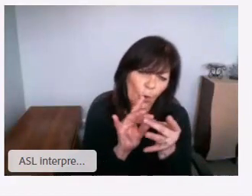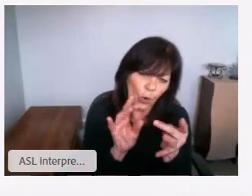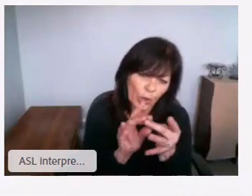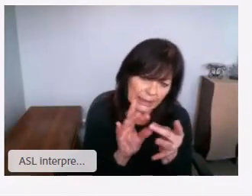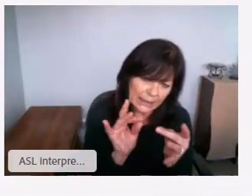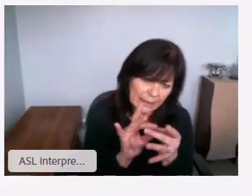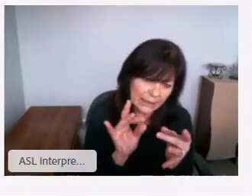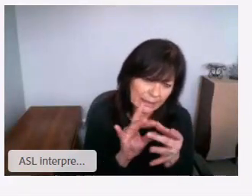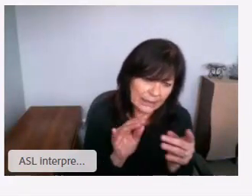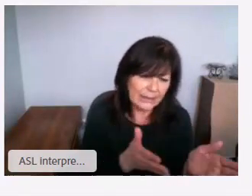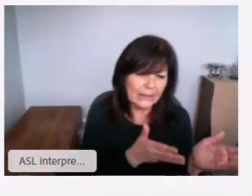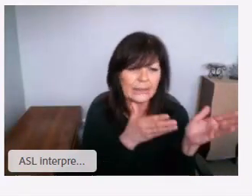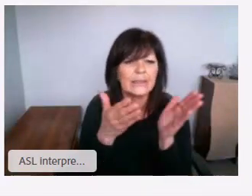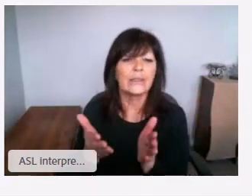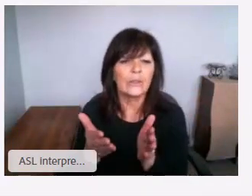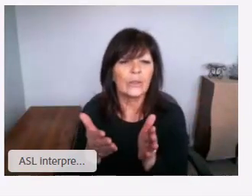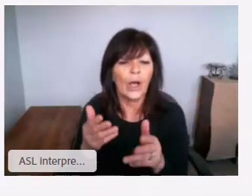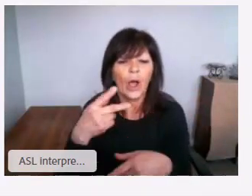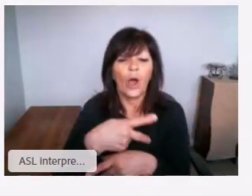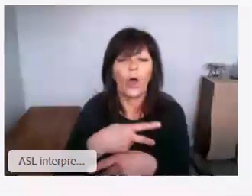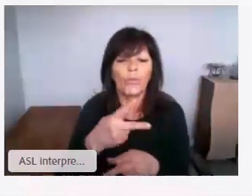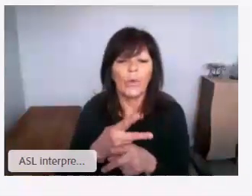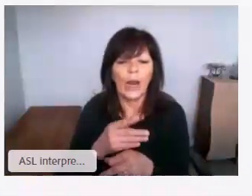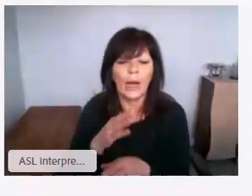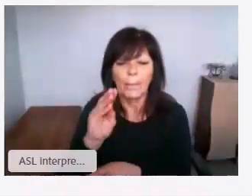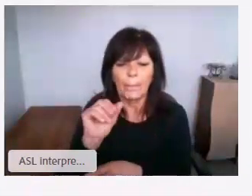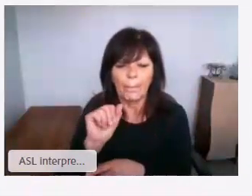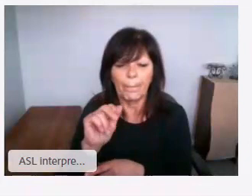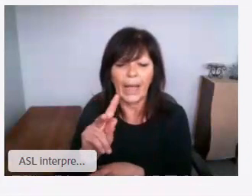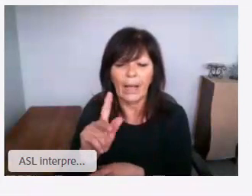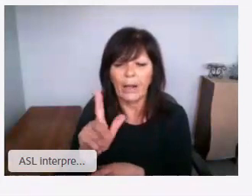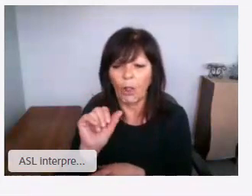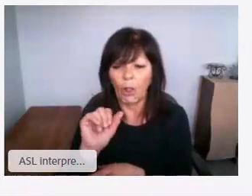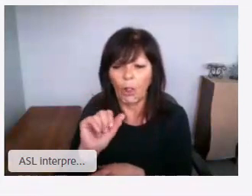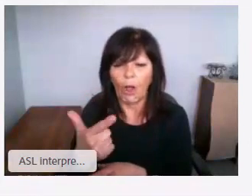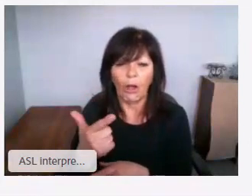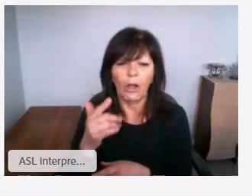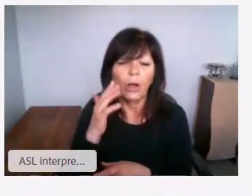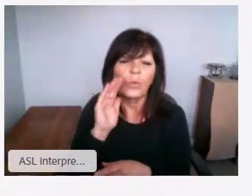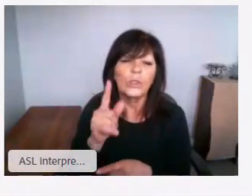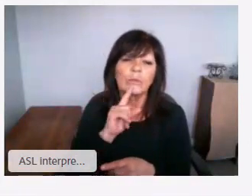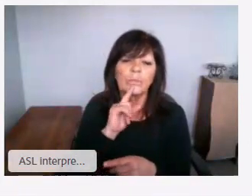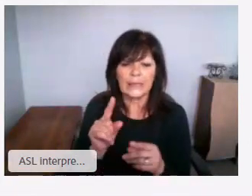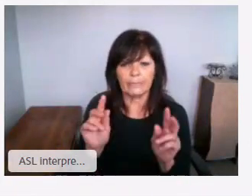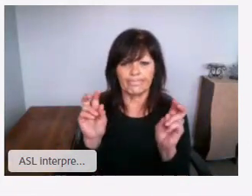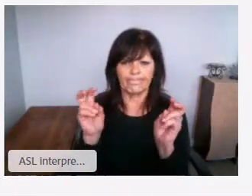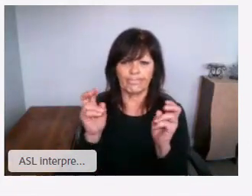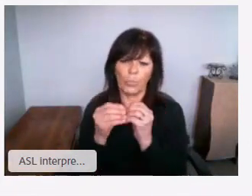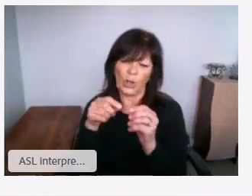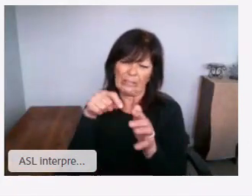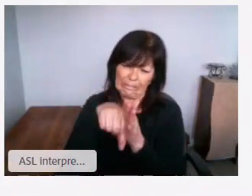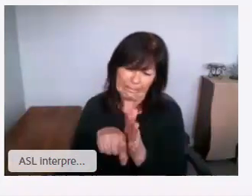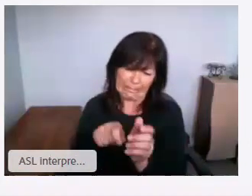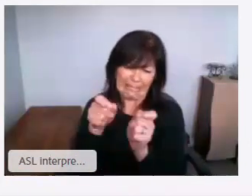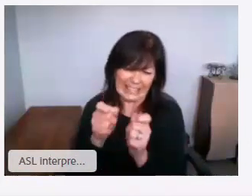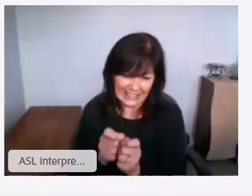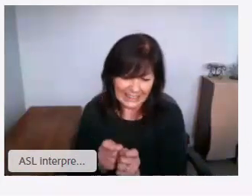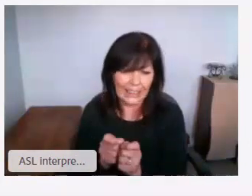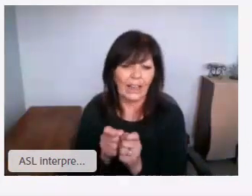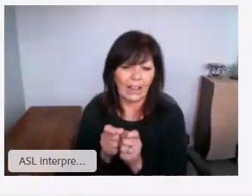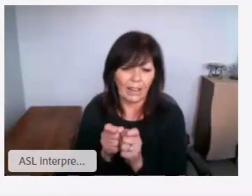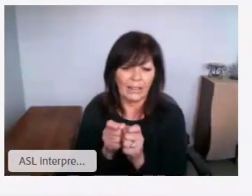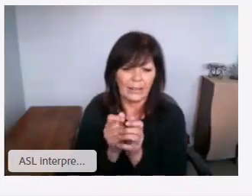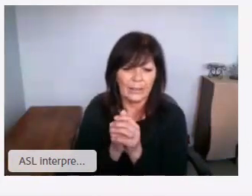into what is called a product backlog, which will then be subject to more detailed design